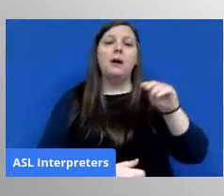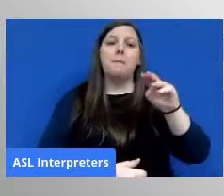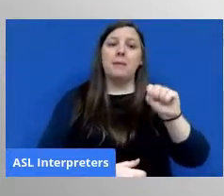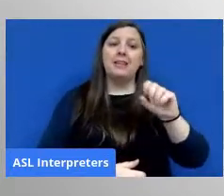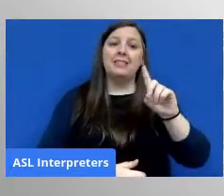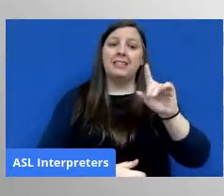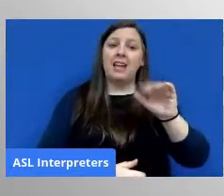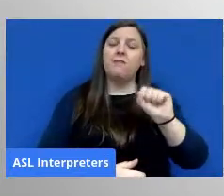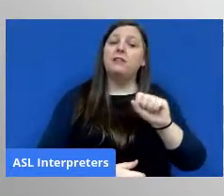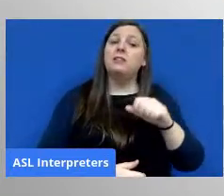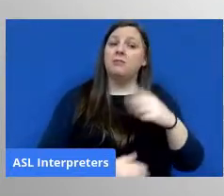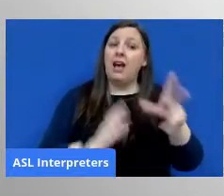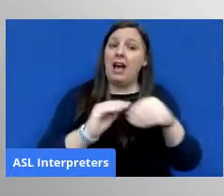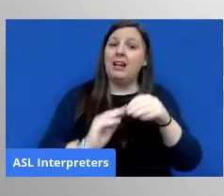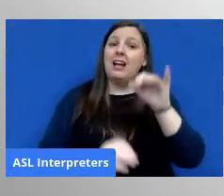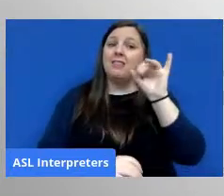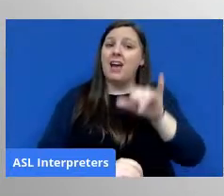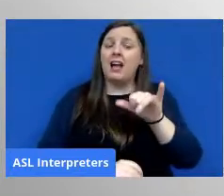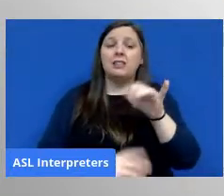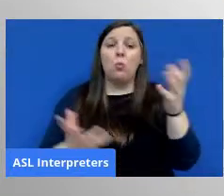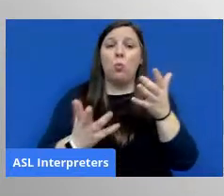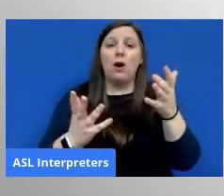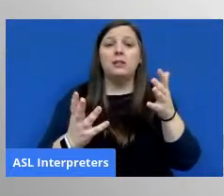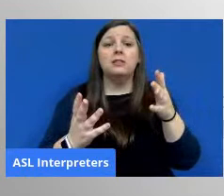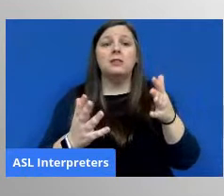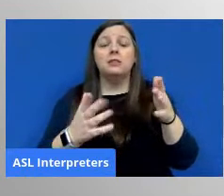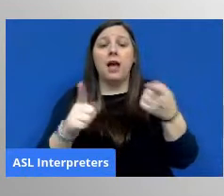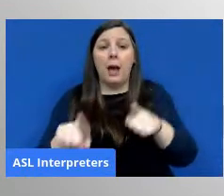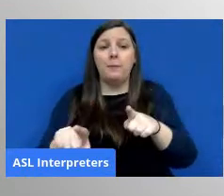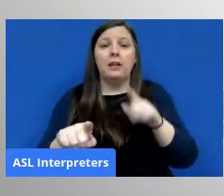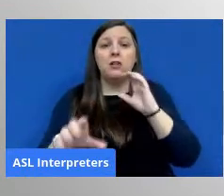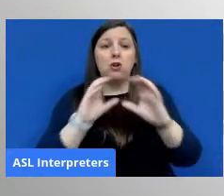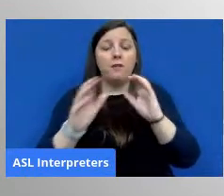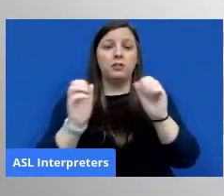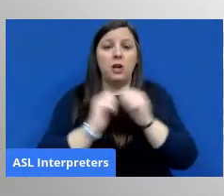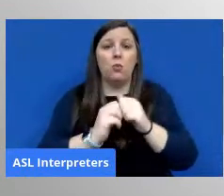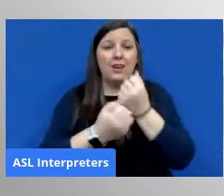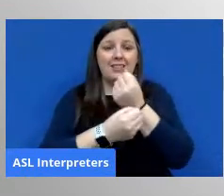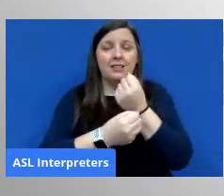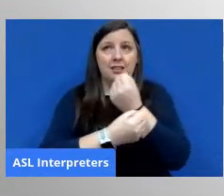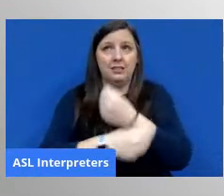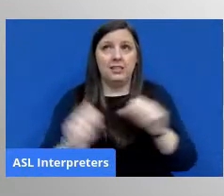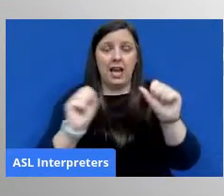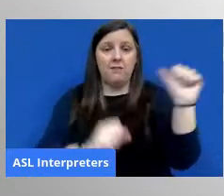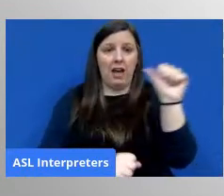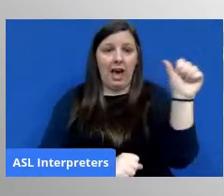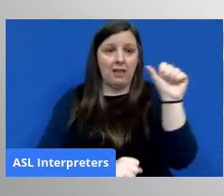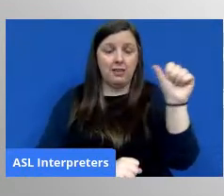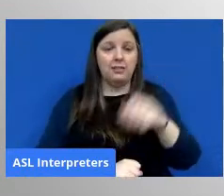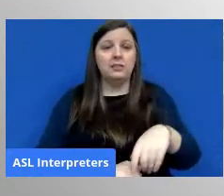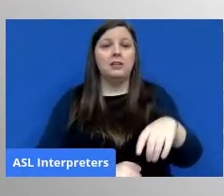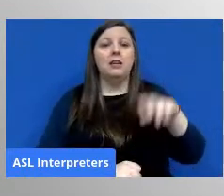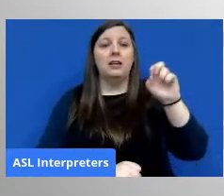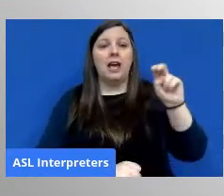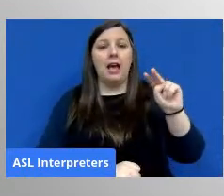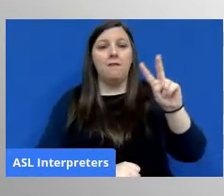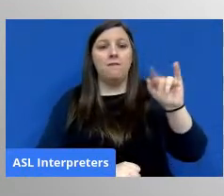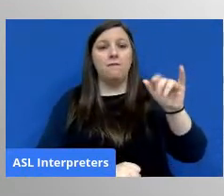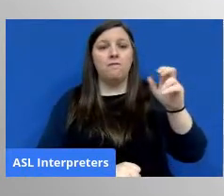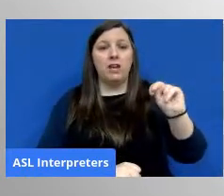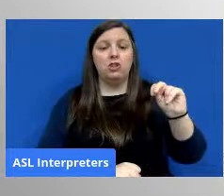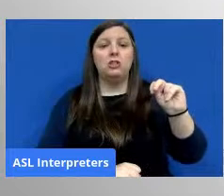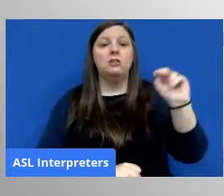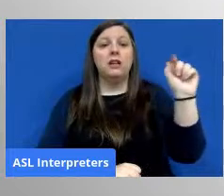in the conversations with Safe Athens through Envision Athens, where you have the judges there, you have law enforcement there,